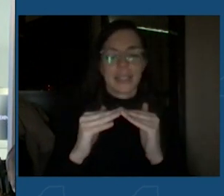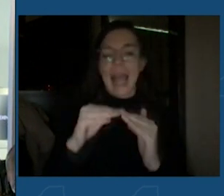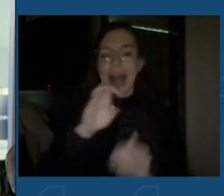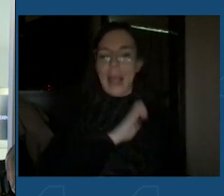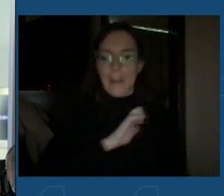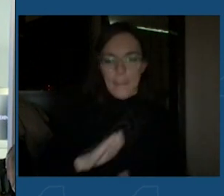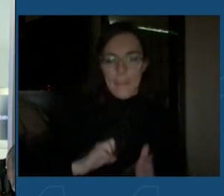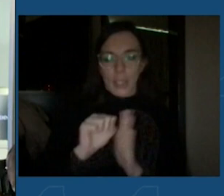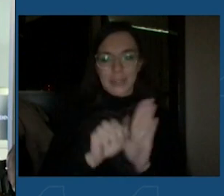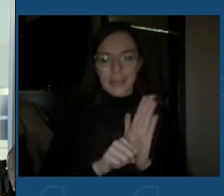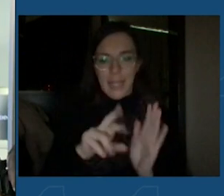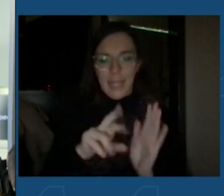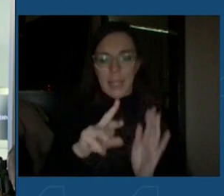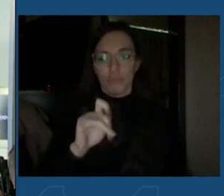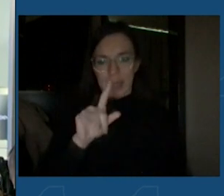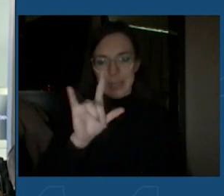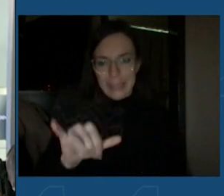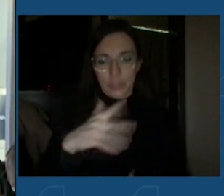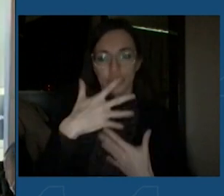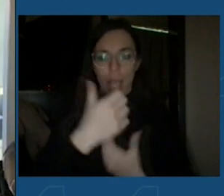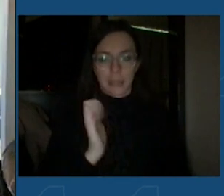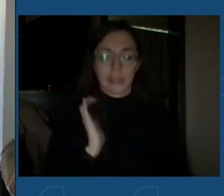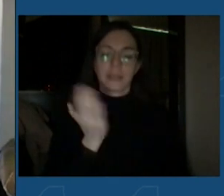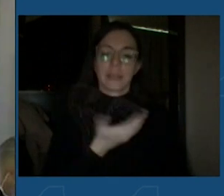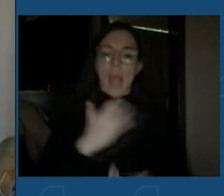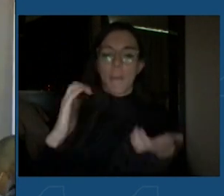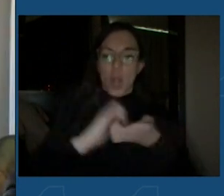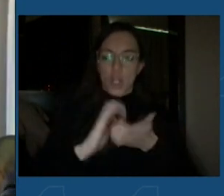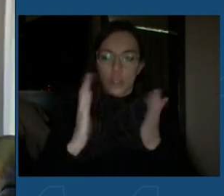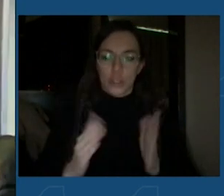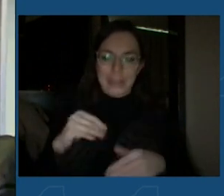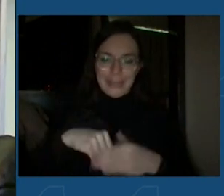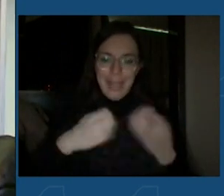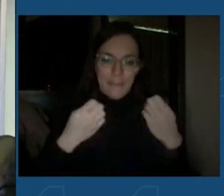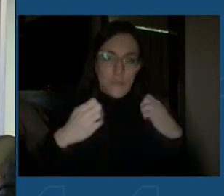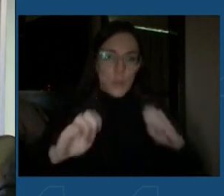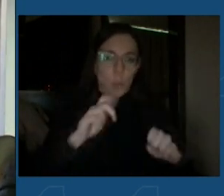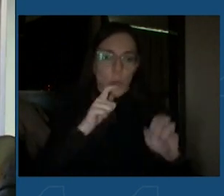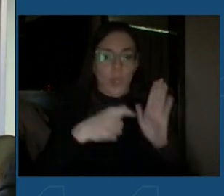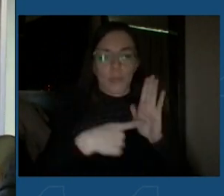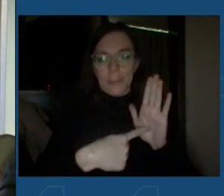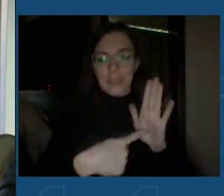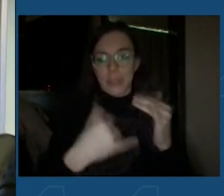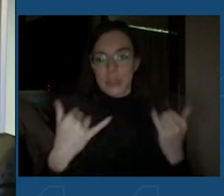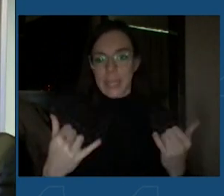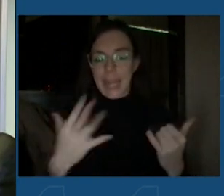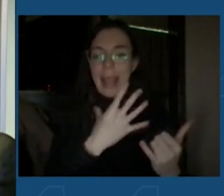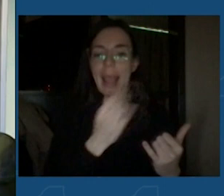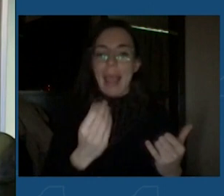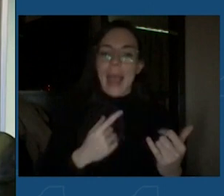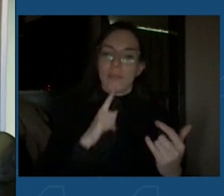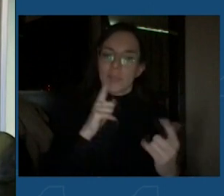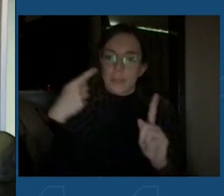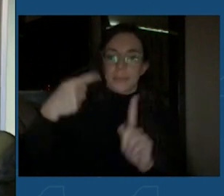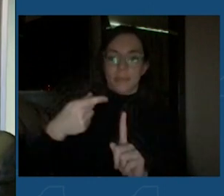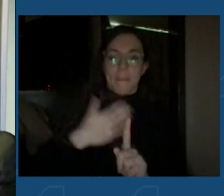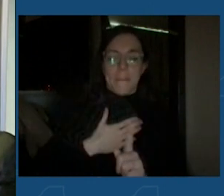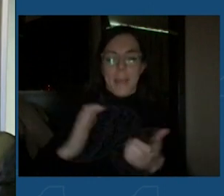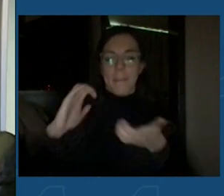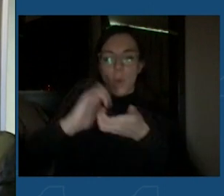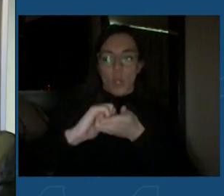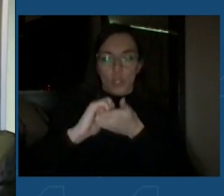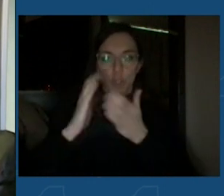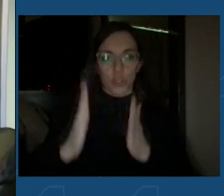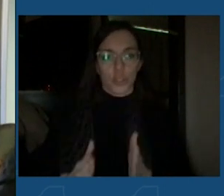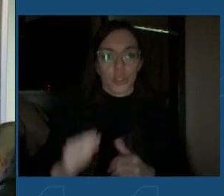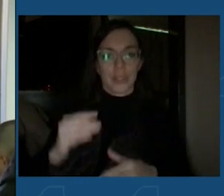our partners in this effort who are represented here today, and supremely, my partner in these efforts